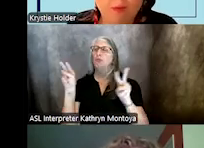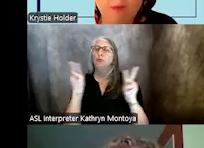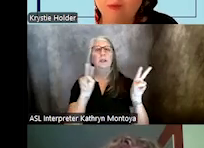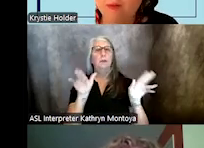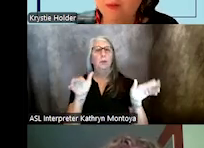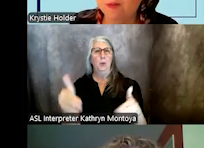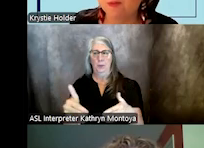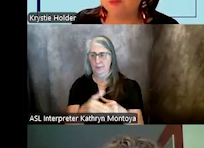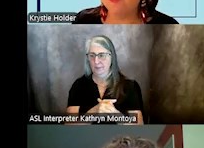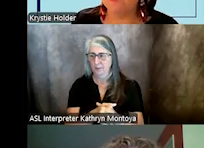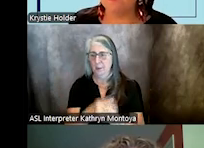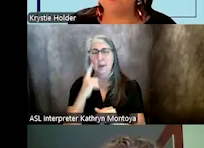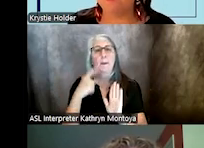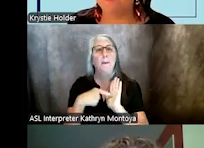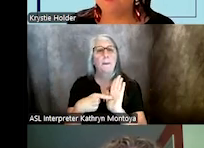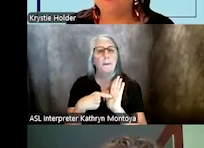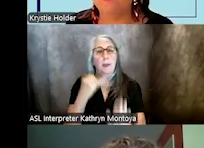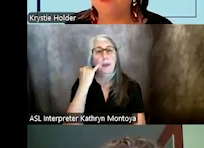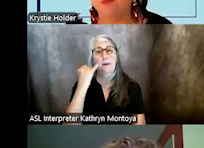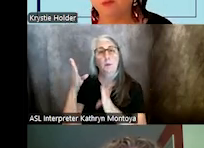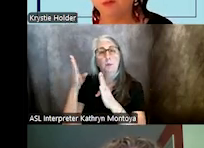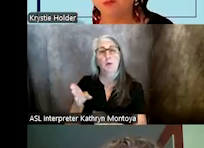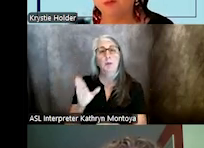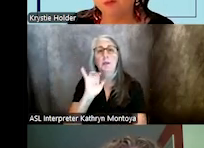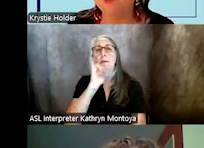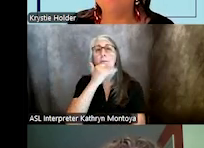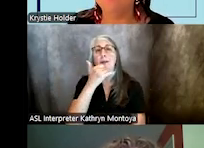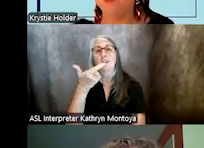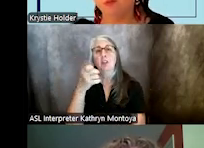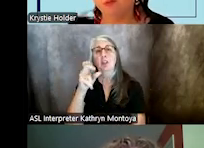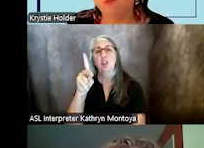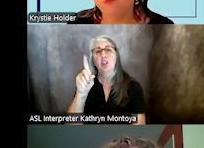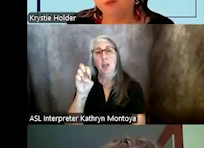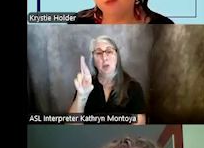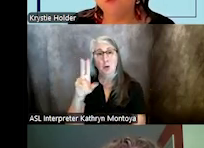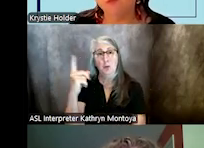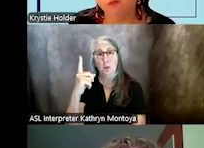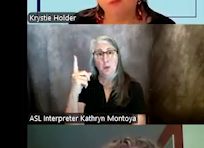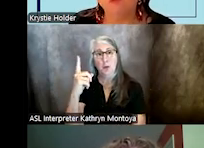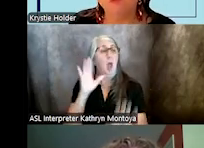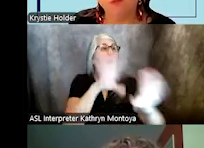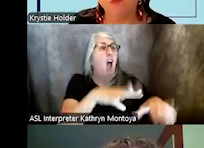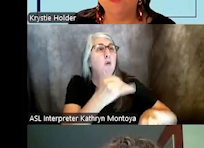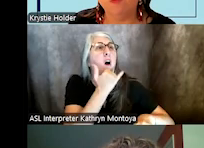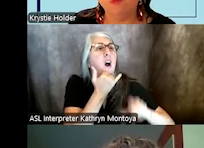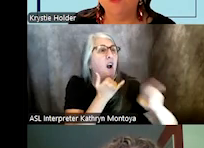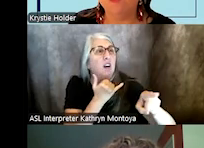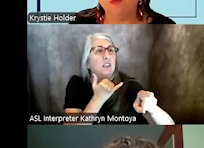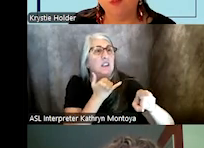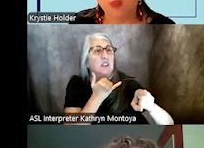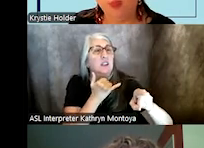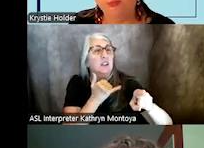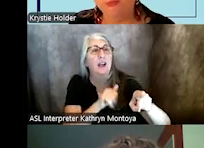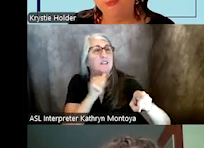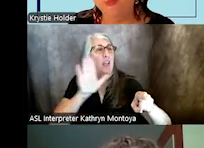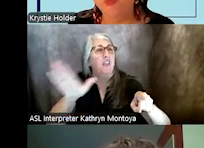example, there are such, if somebody is misgendering somebody, jumping and being like, oh, you're wrong, that's not